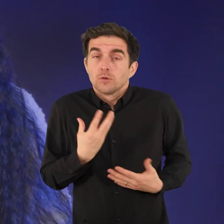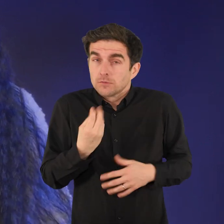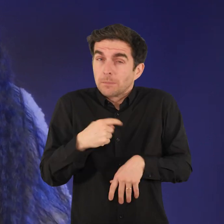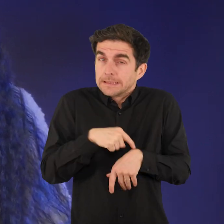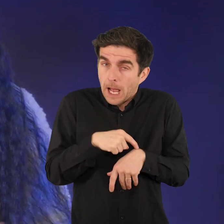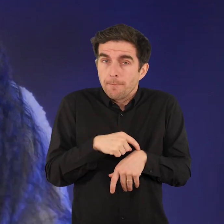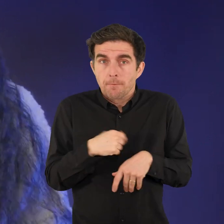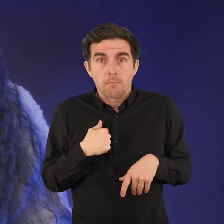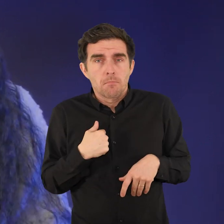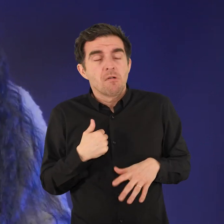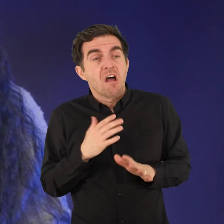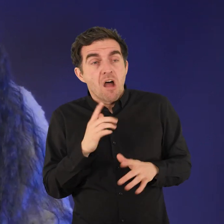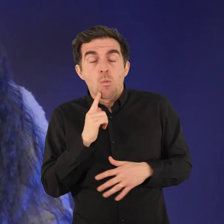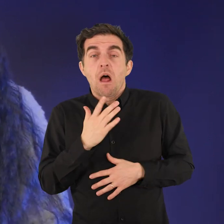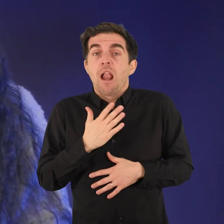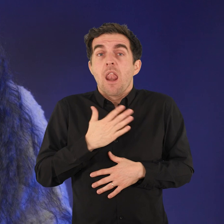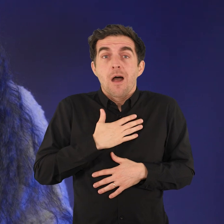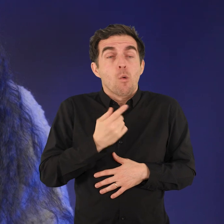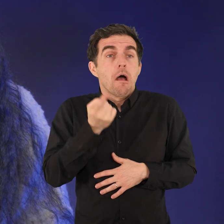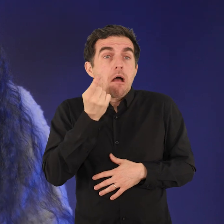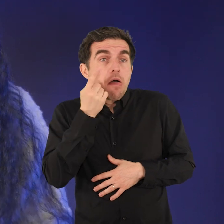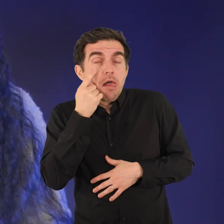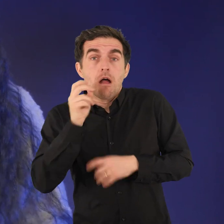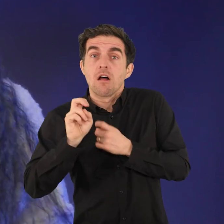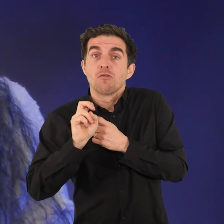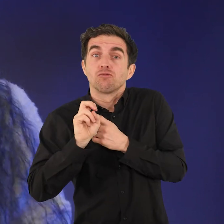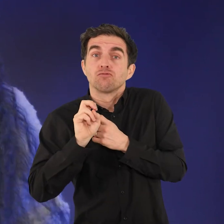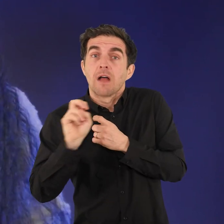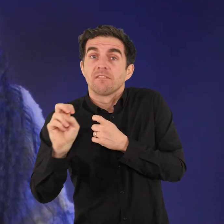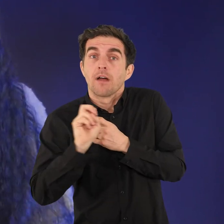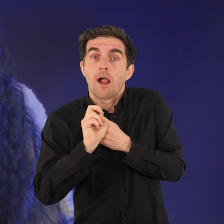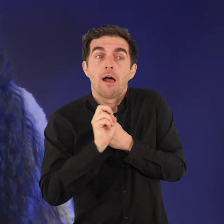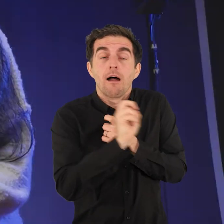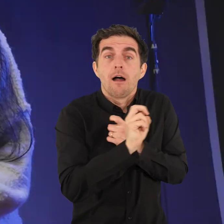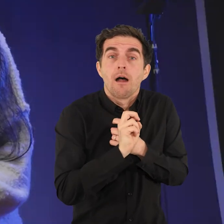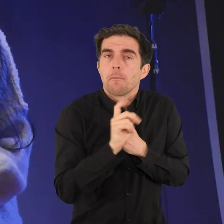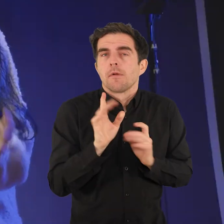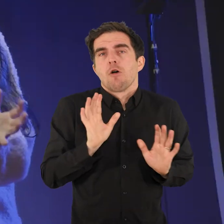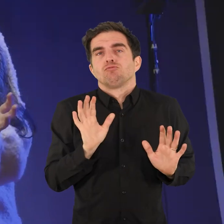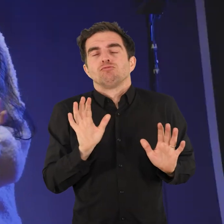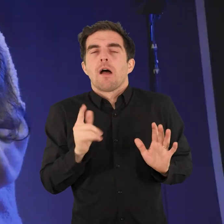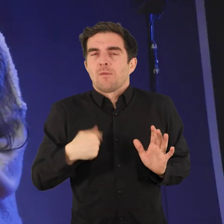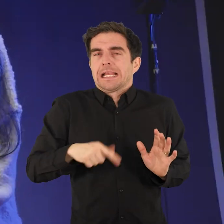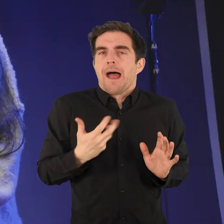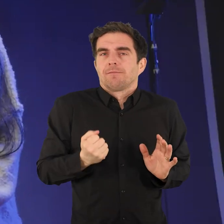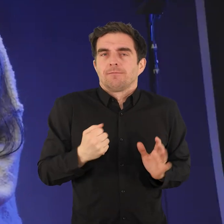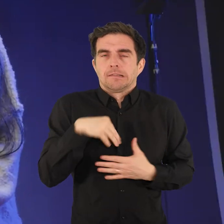sometimes I'm like, I would like to travel somewhere, but then maybe not. So we all a little